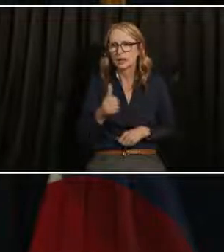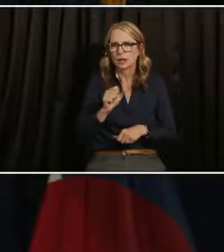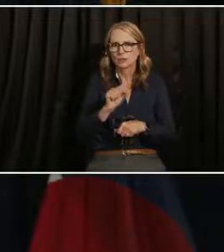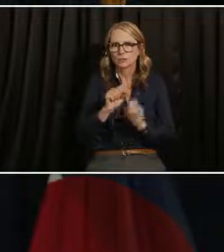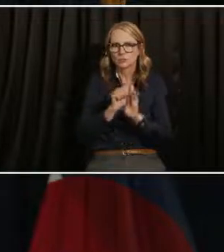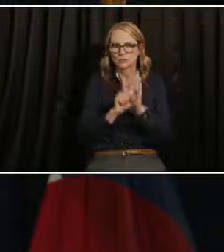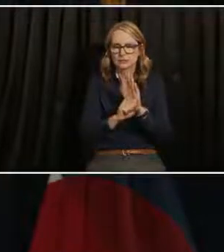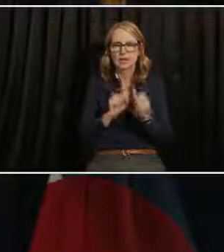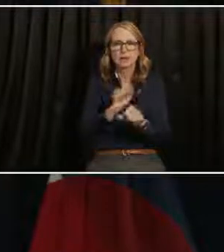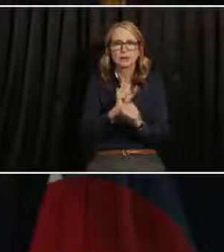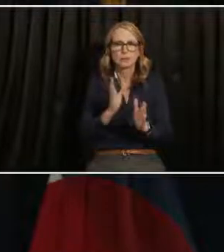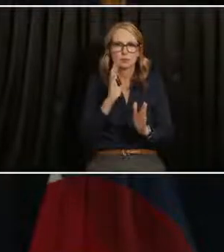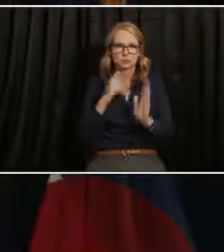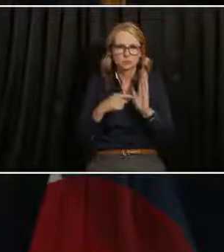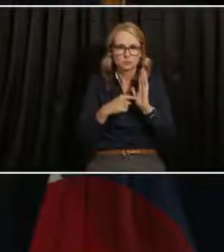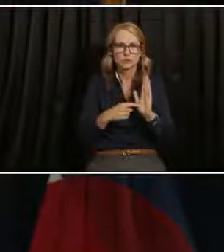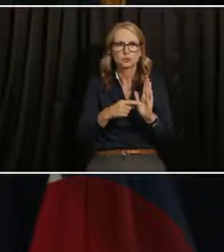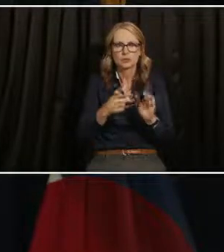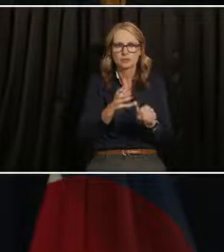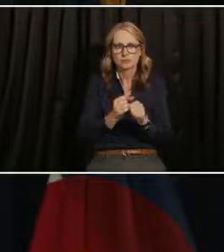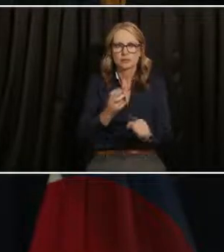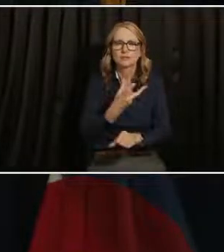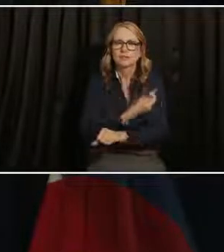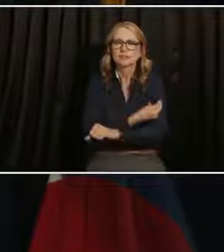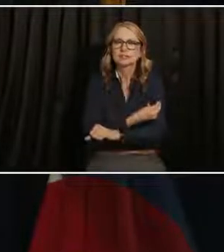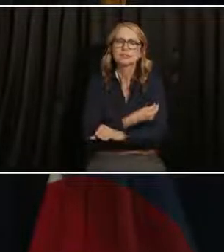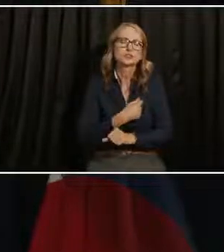vaccinated. I fully expect it'll go up a few percentage points more.